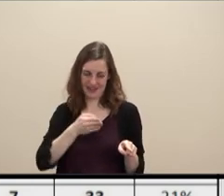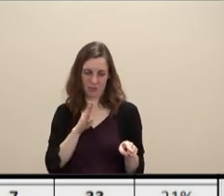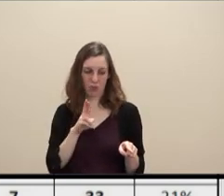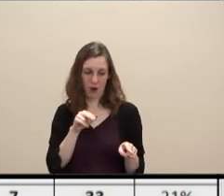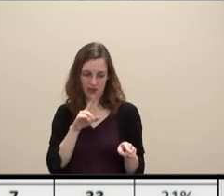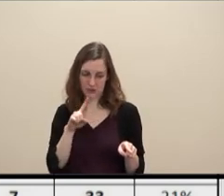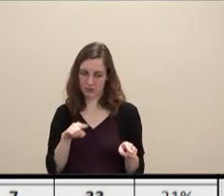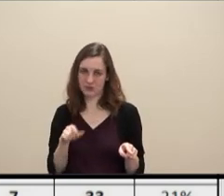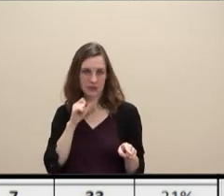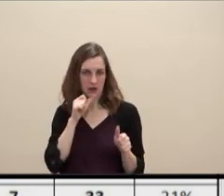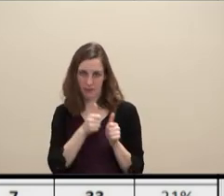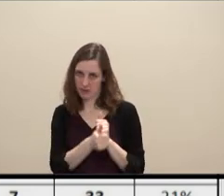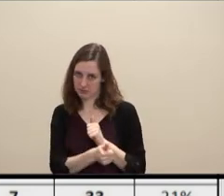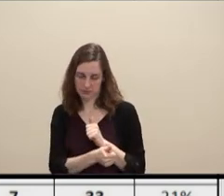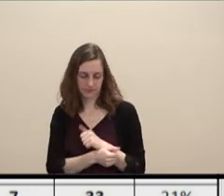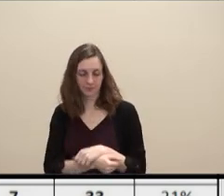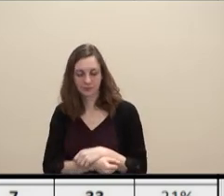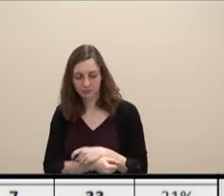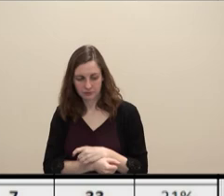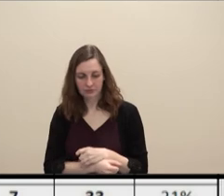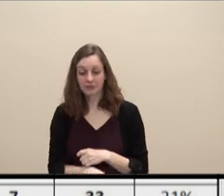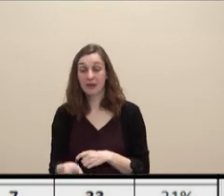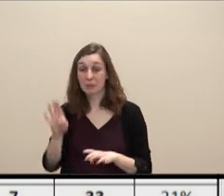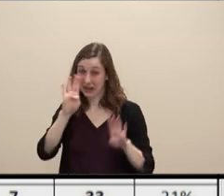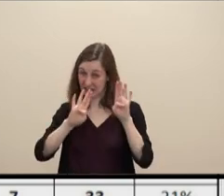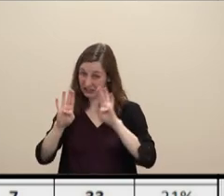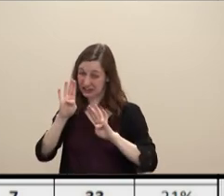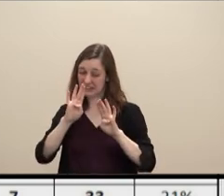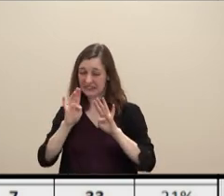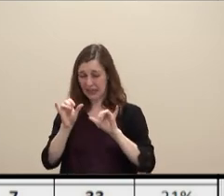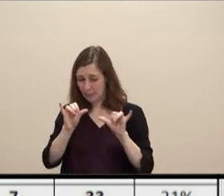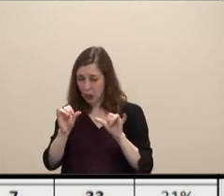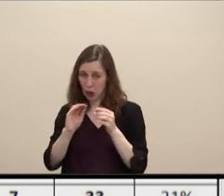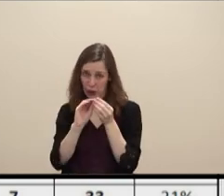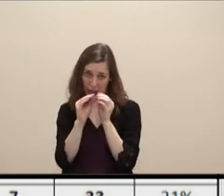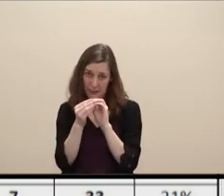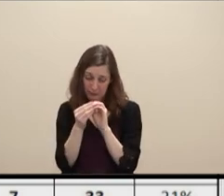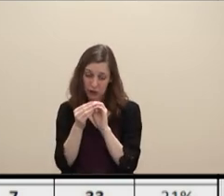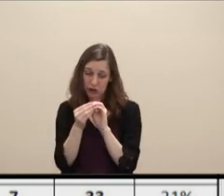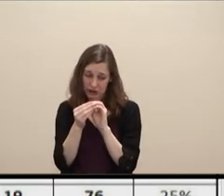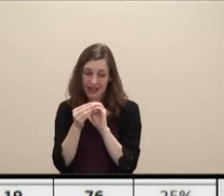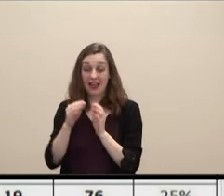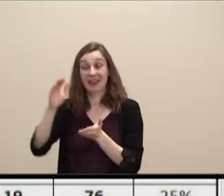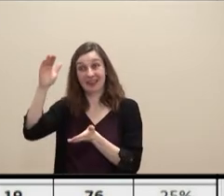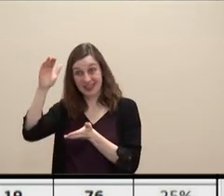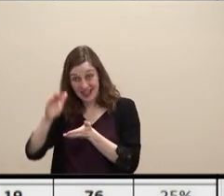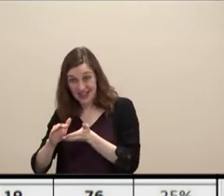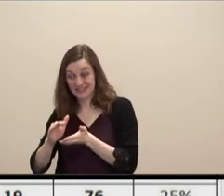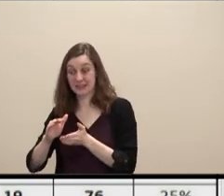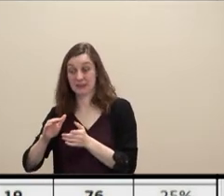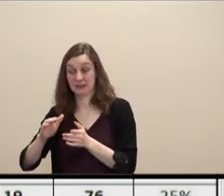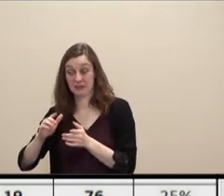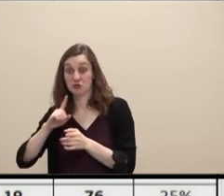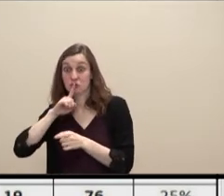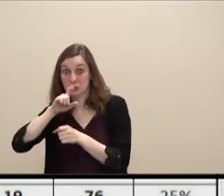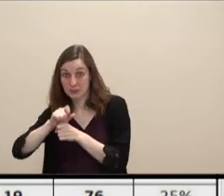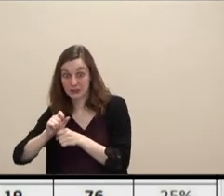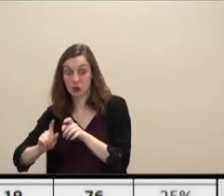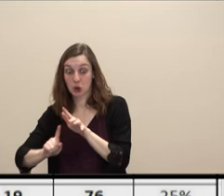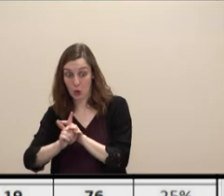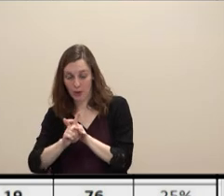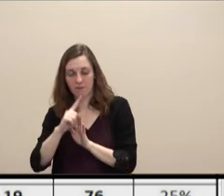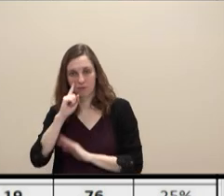tests. Biology has similar numbers, even lower participation because they're in the 20s. And then there's the